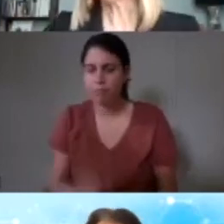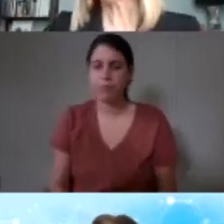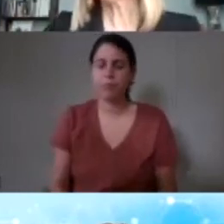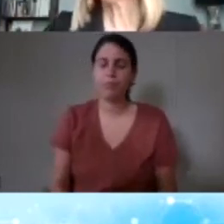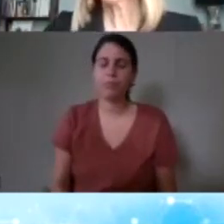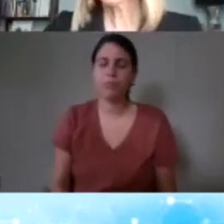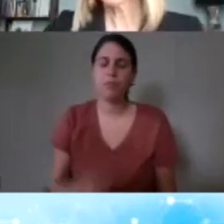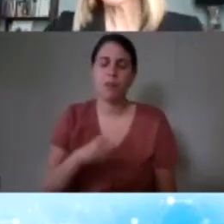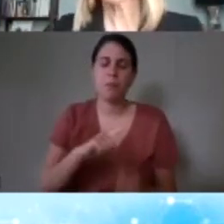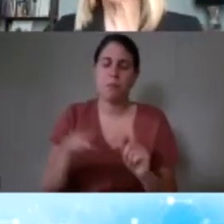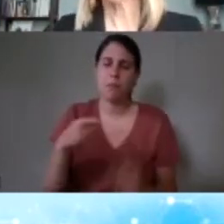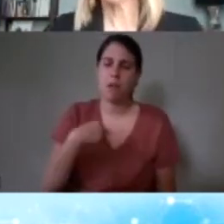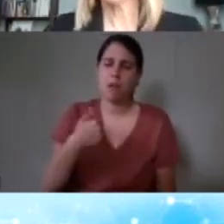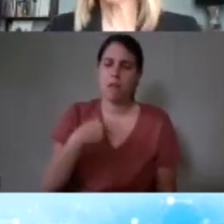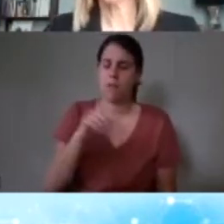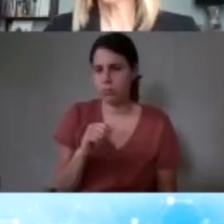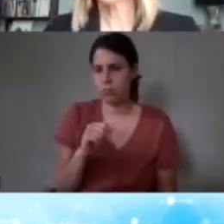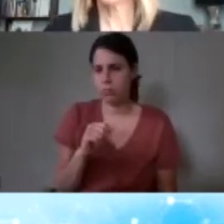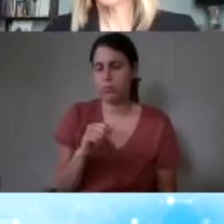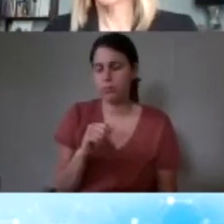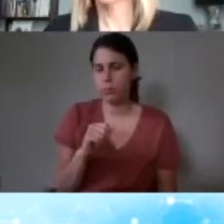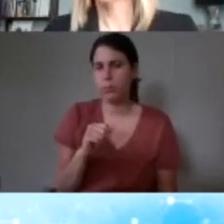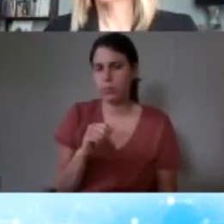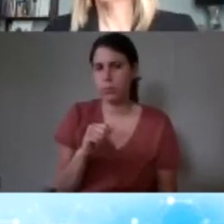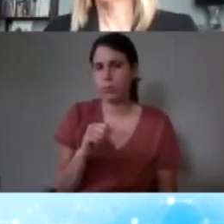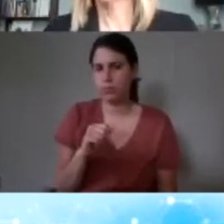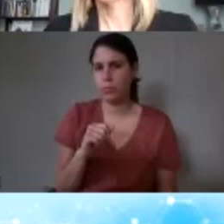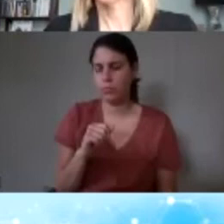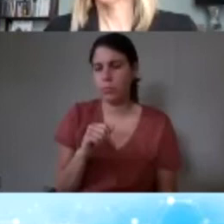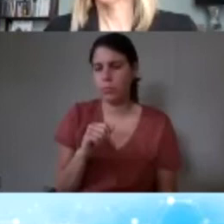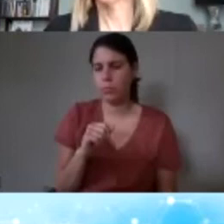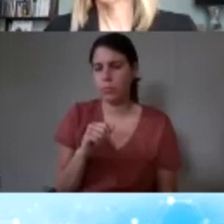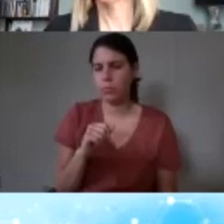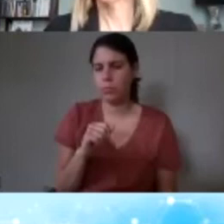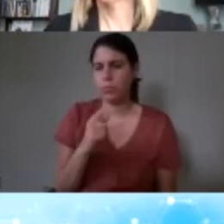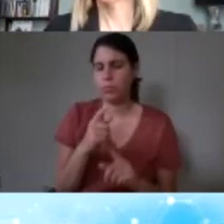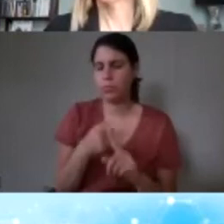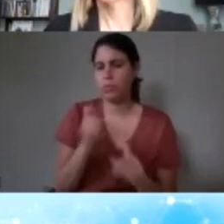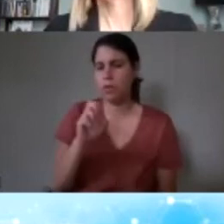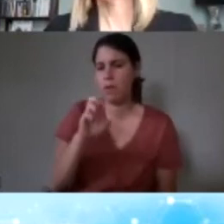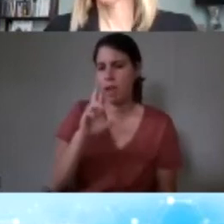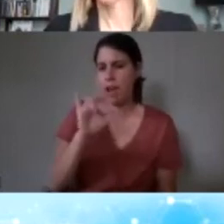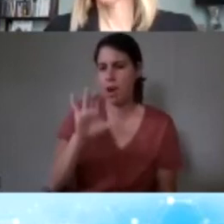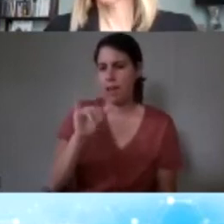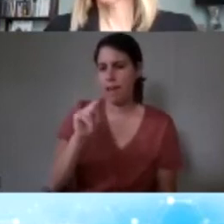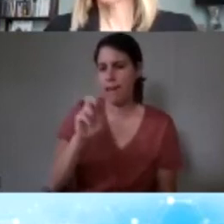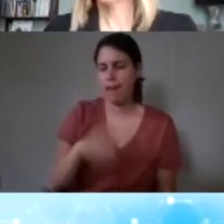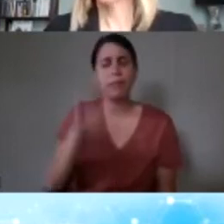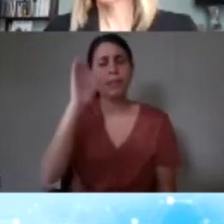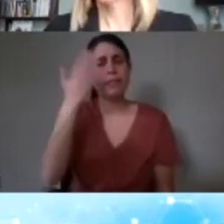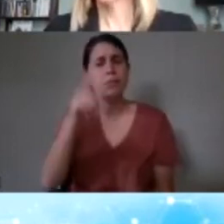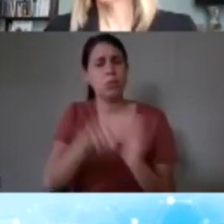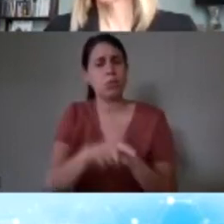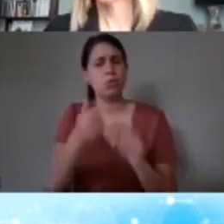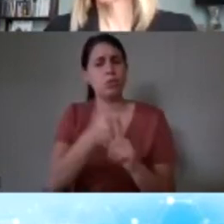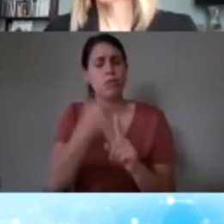best we can to answer them. This is from Eric Kane. It seems that the pattern of suicides among